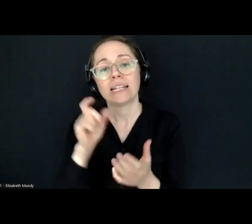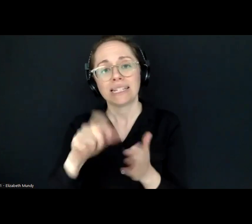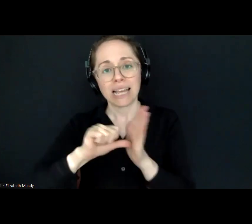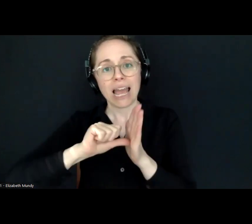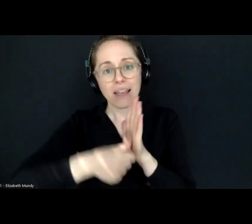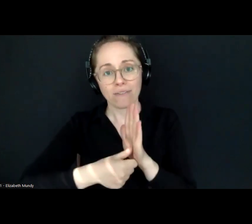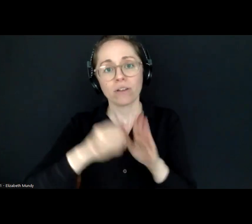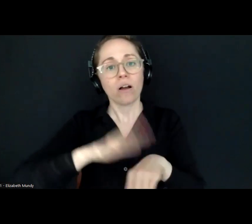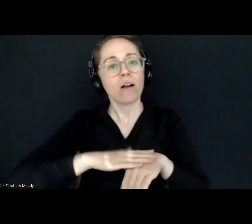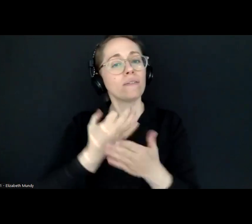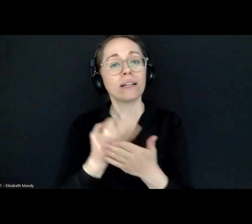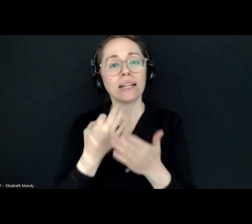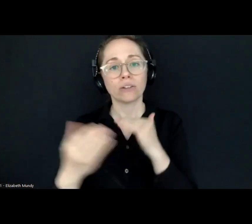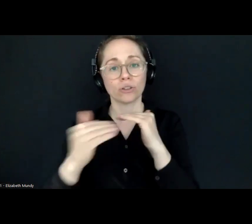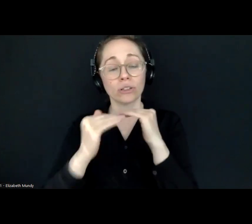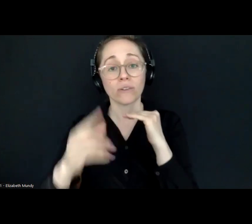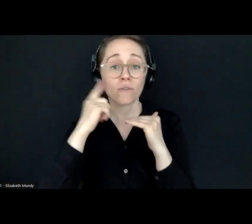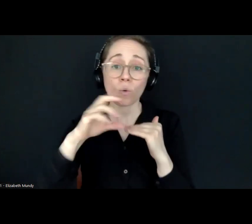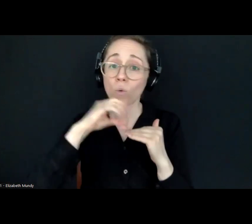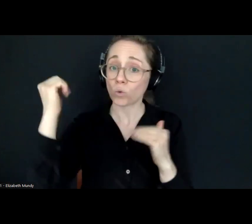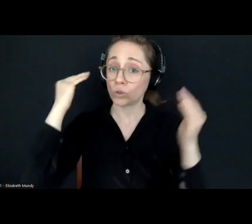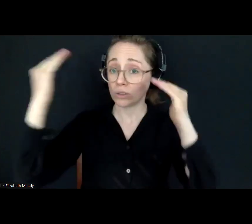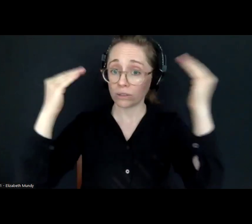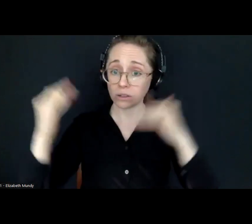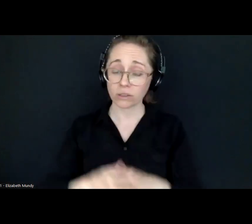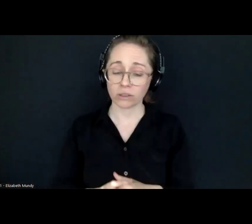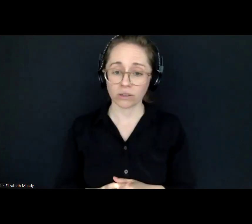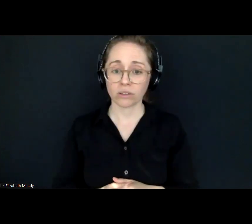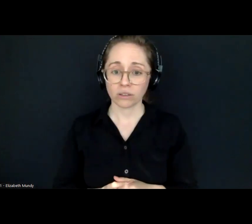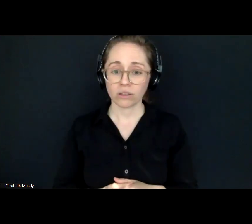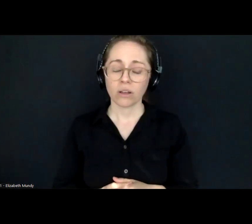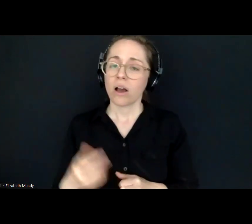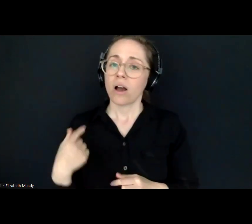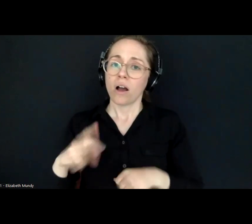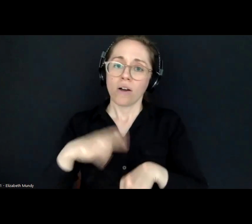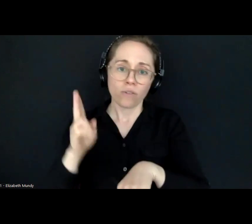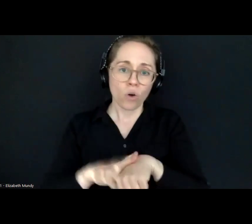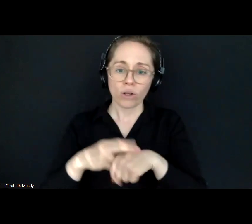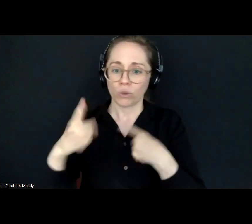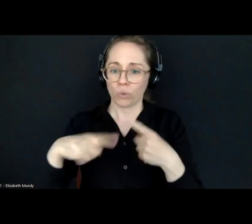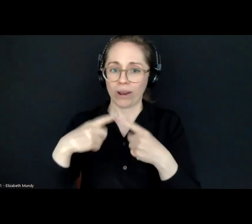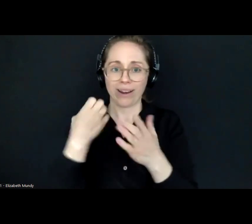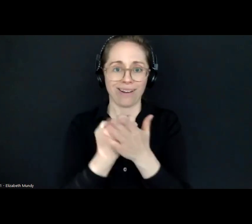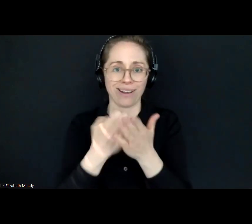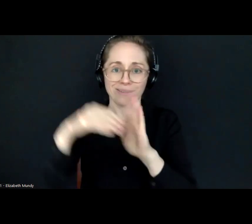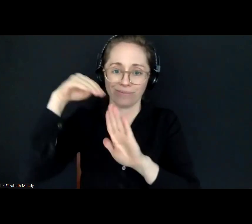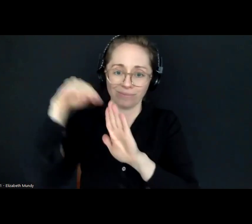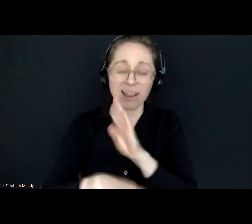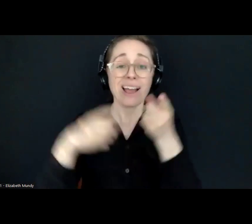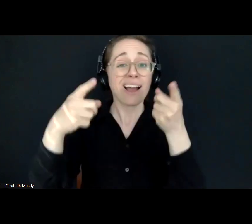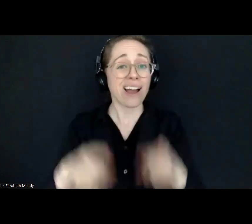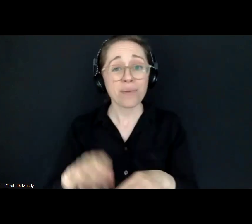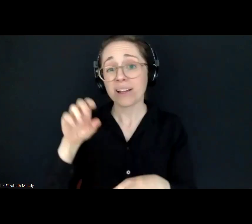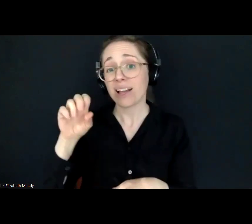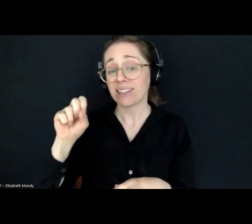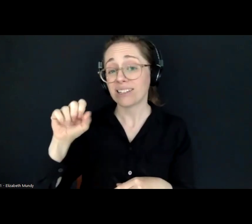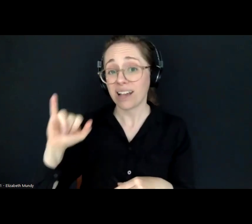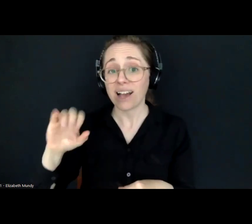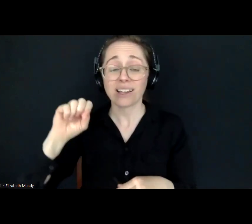stability overall for older adults. The recession, of course, saw SSI and SSP